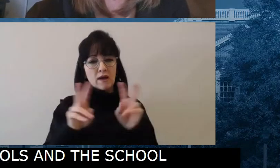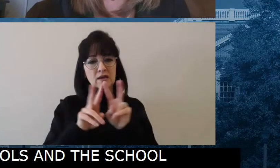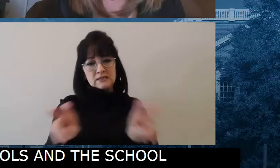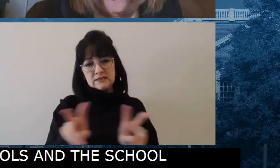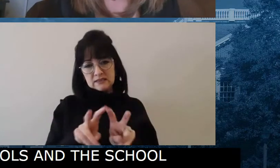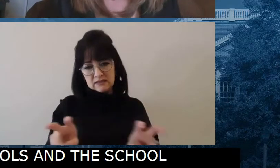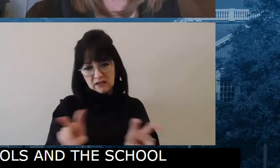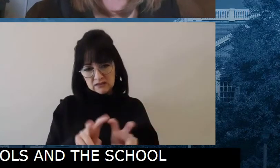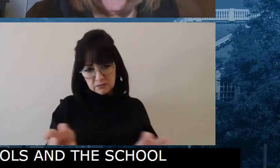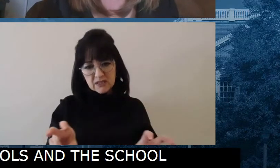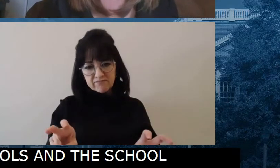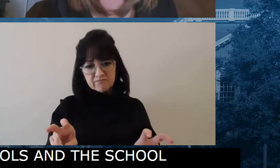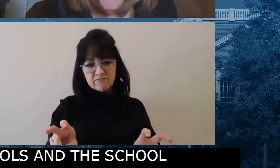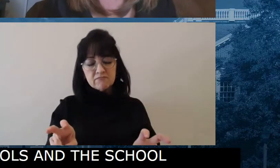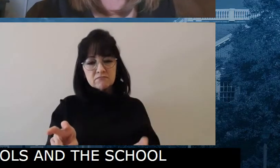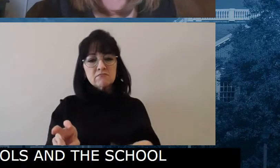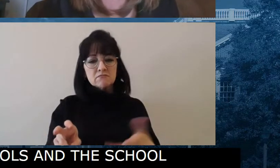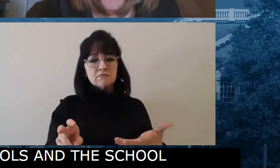in their progress.